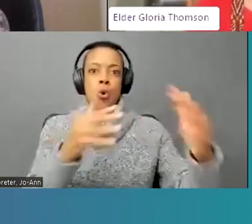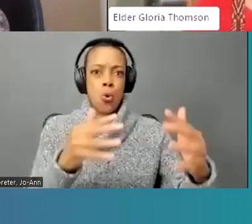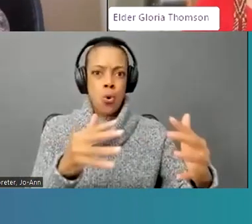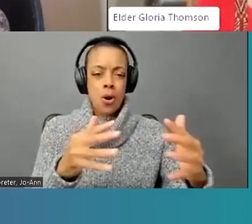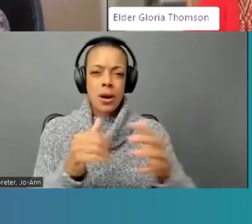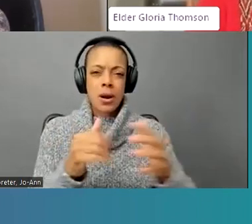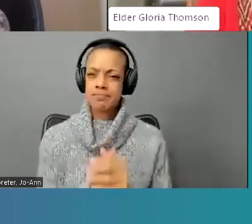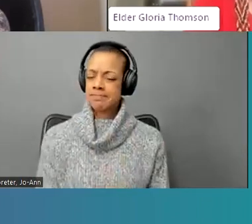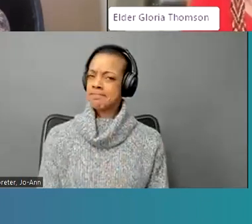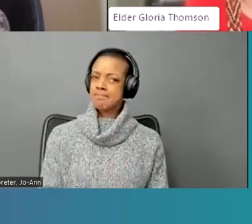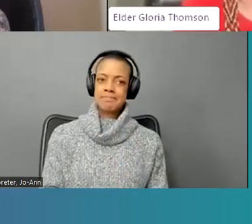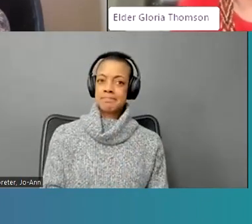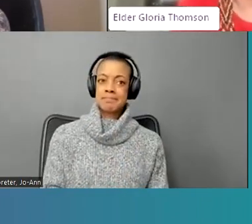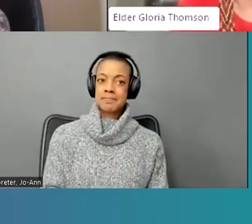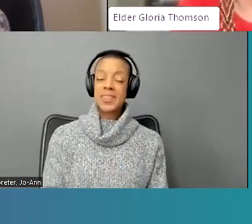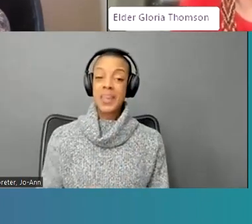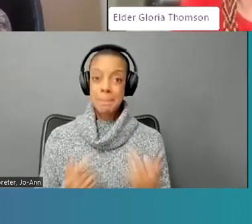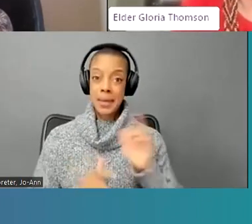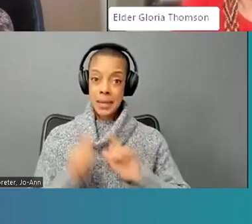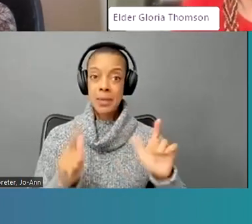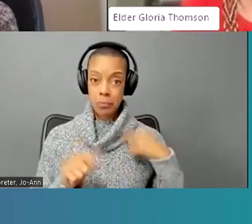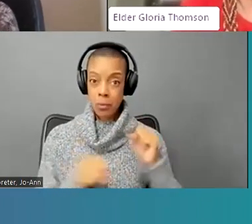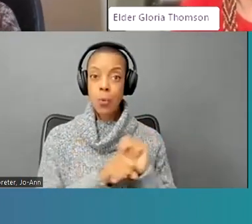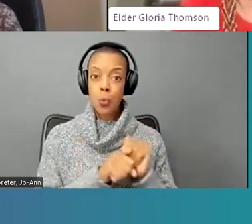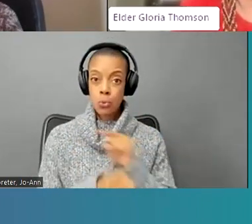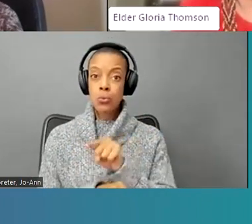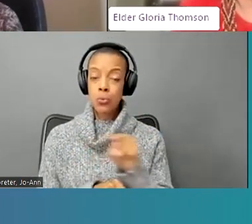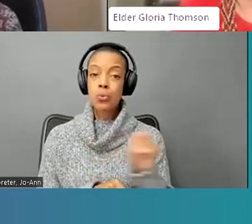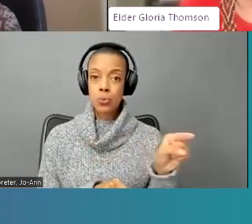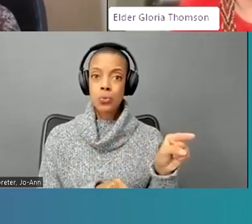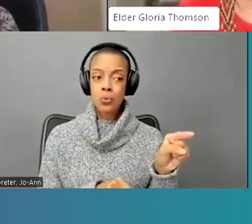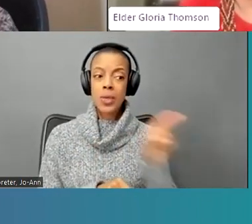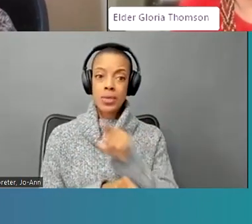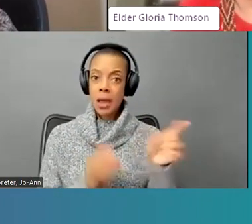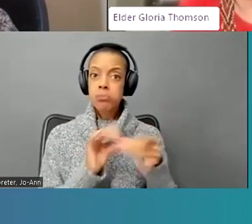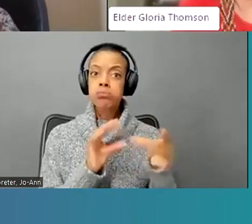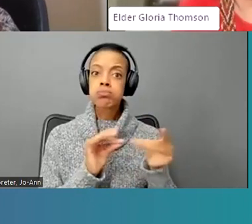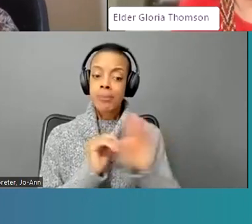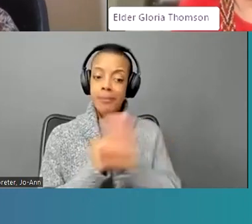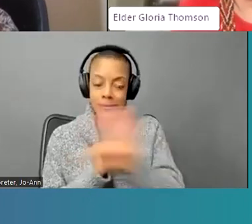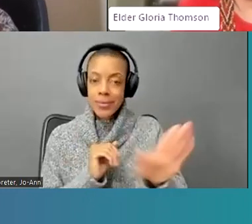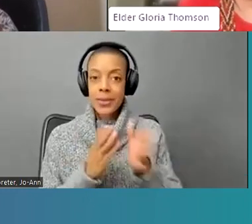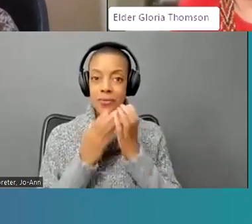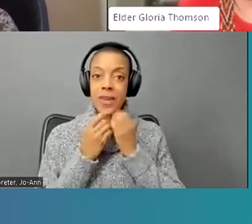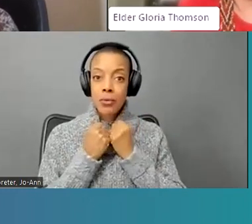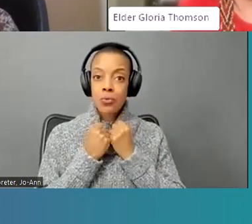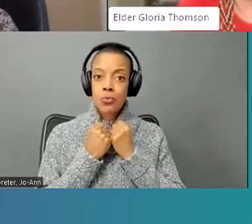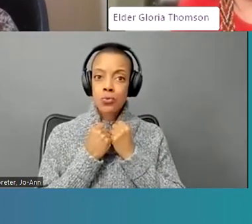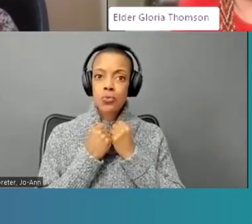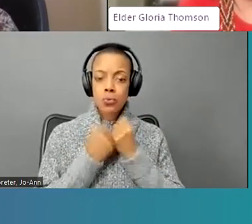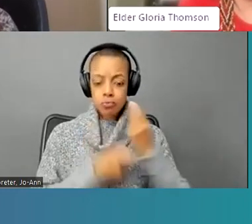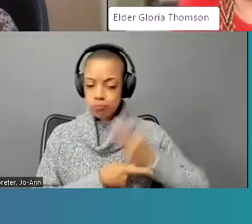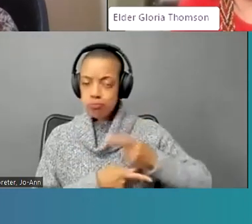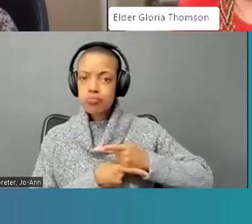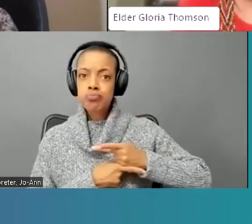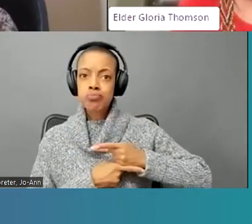all kinds of people that I work with, you know, and they talk about the values that they carry in their